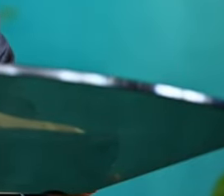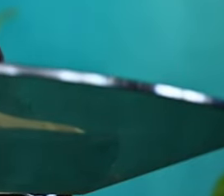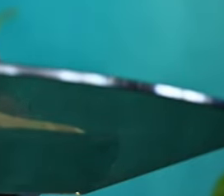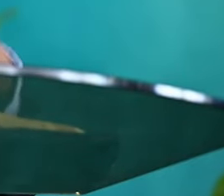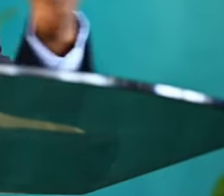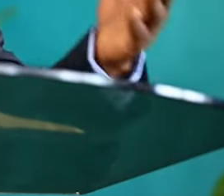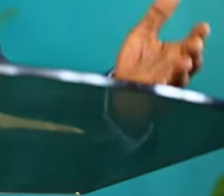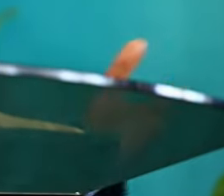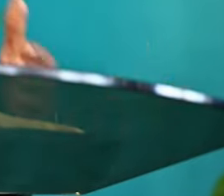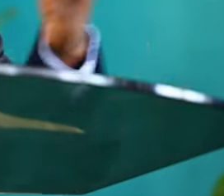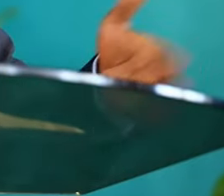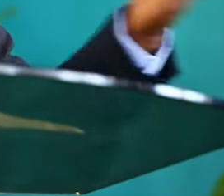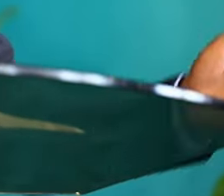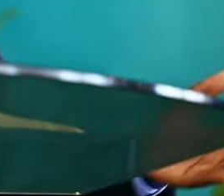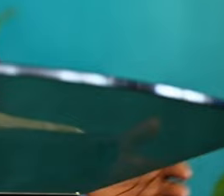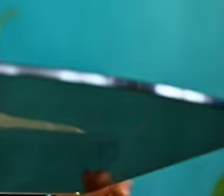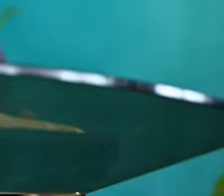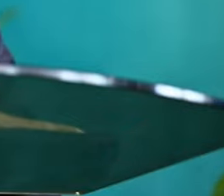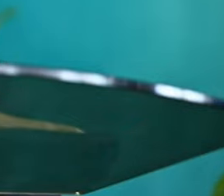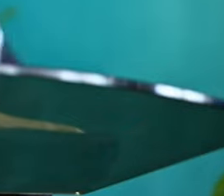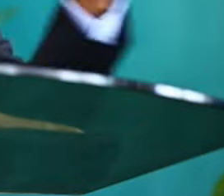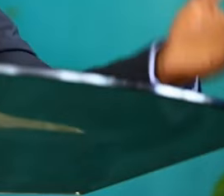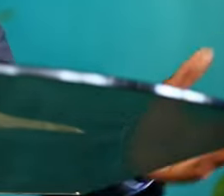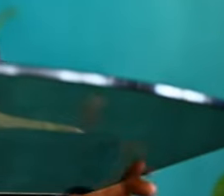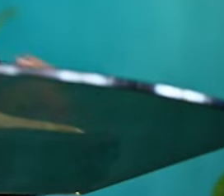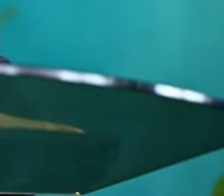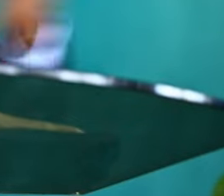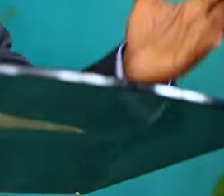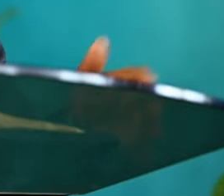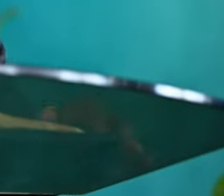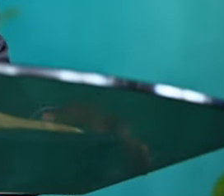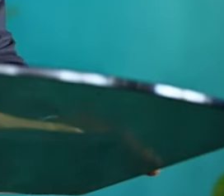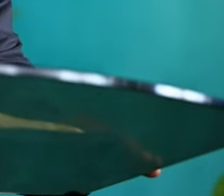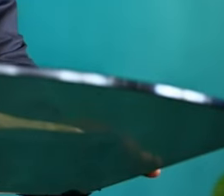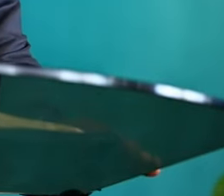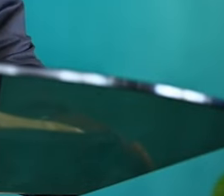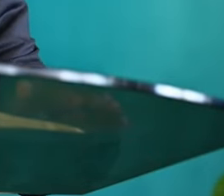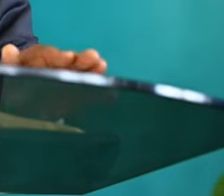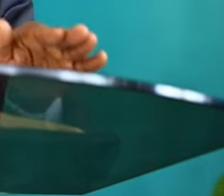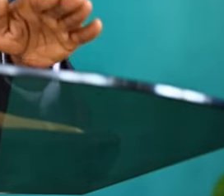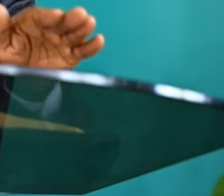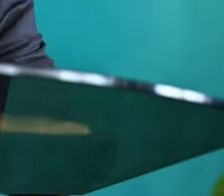church. Everybody knows everything about you. You are exposing yourself too much.